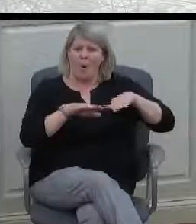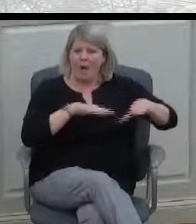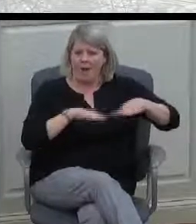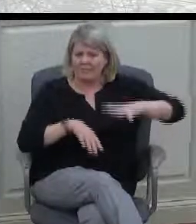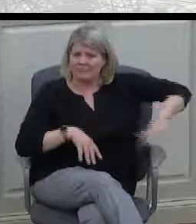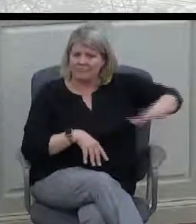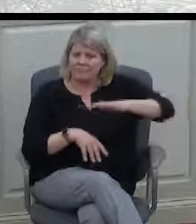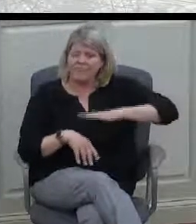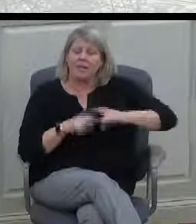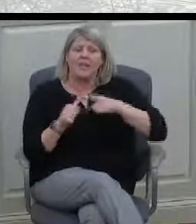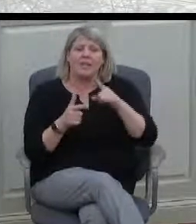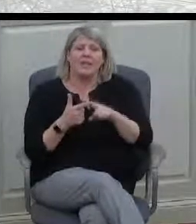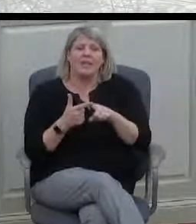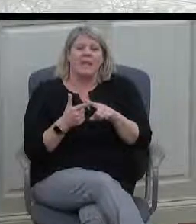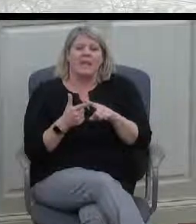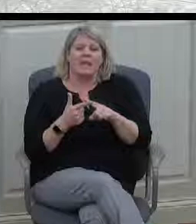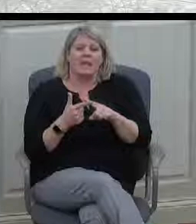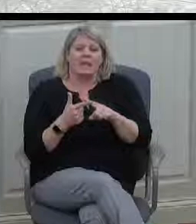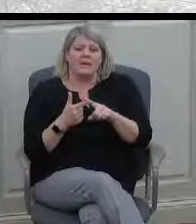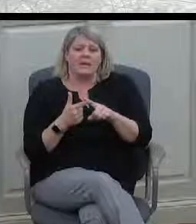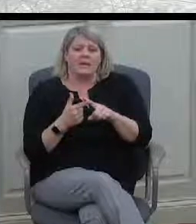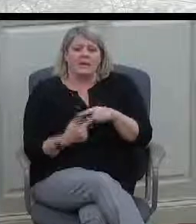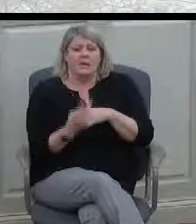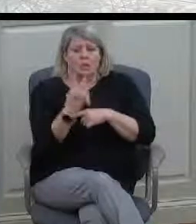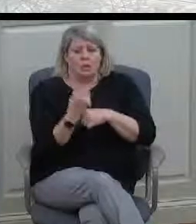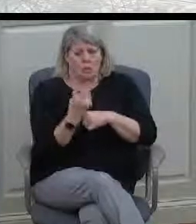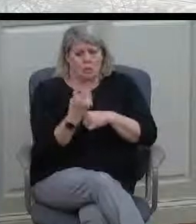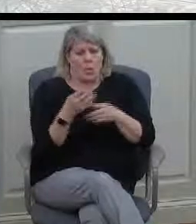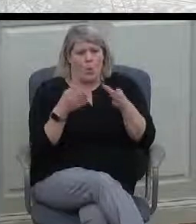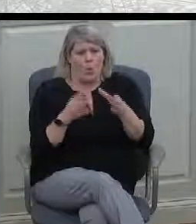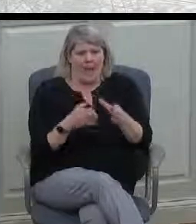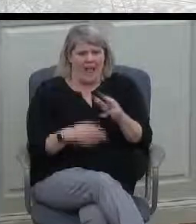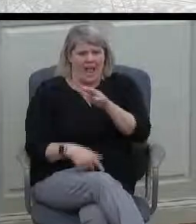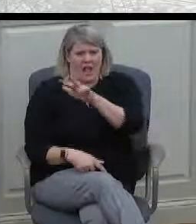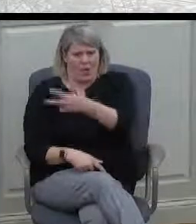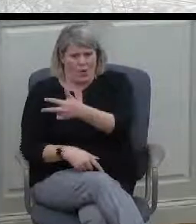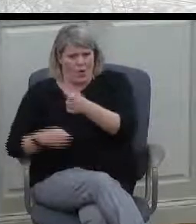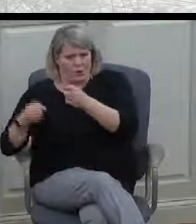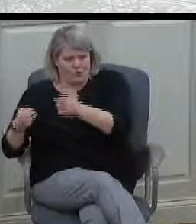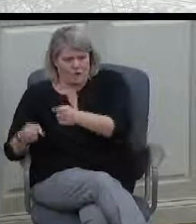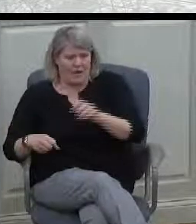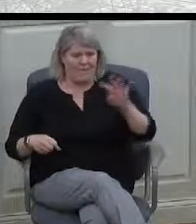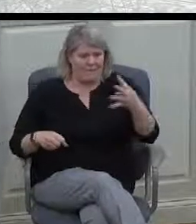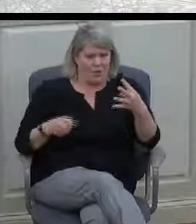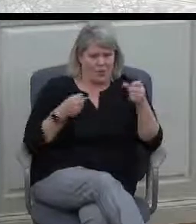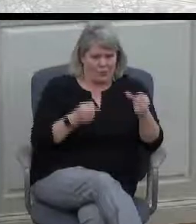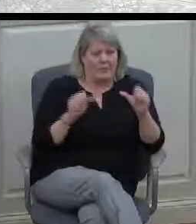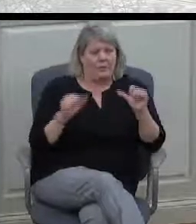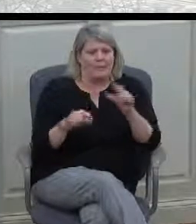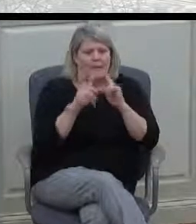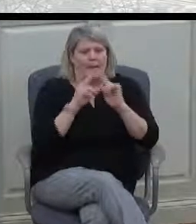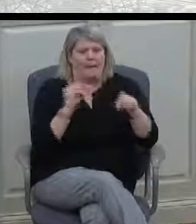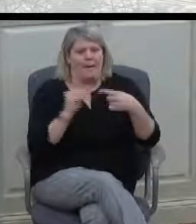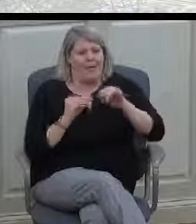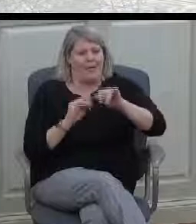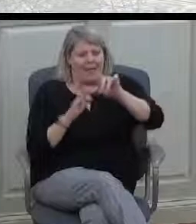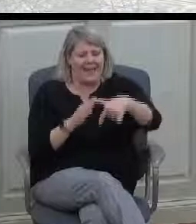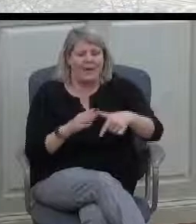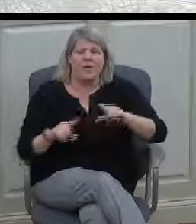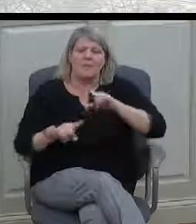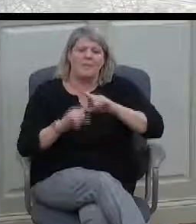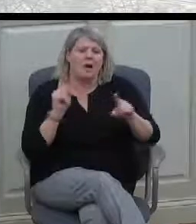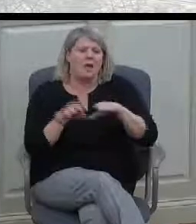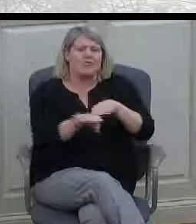And then the two-way, third and fourth, that's another topic that we'll get into eventually. But I think that traffic does a